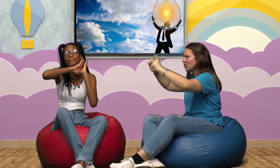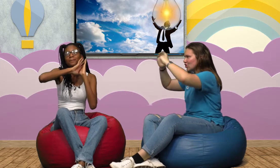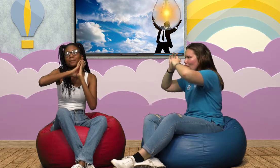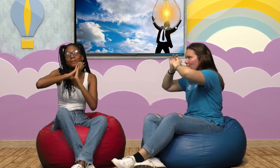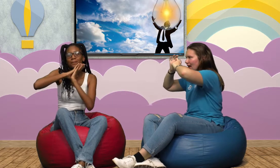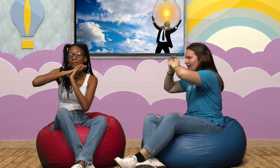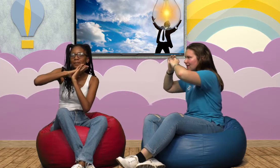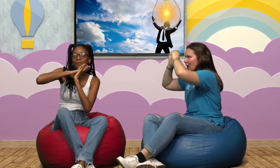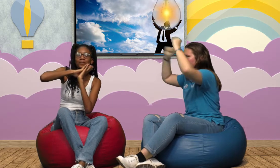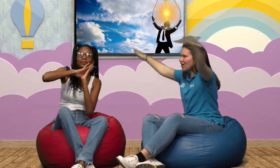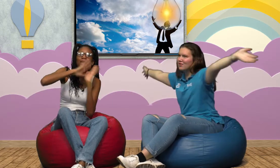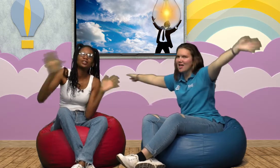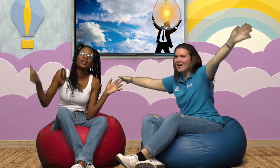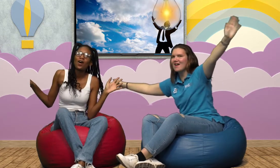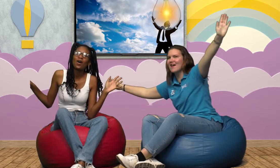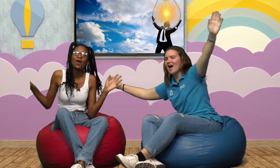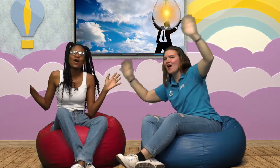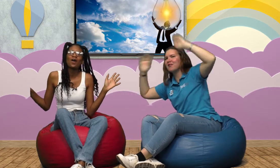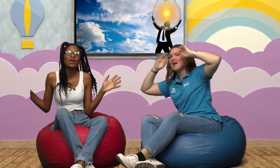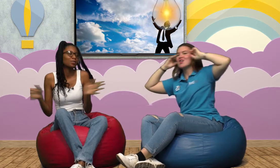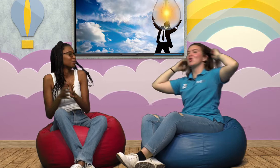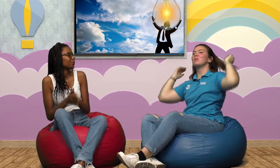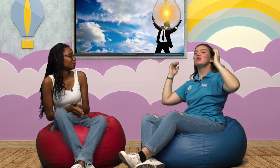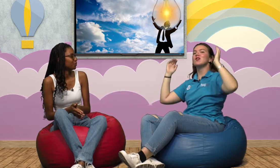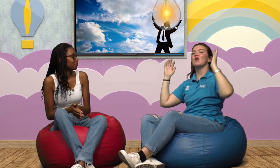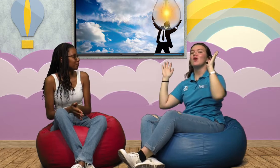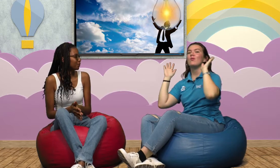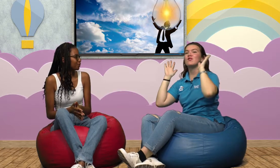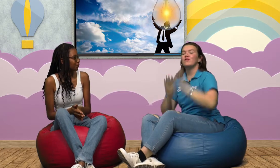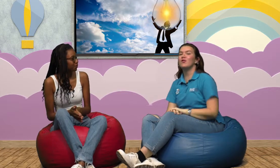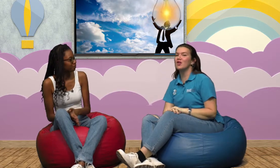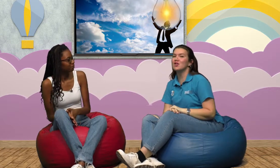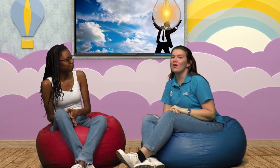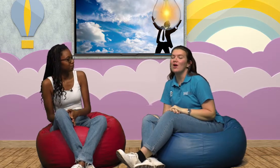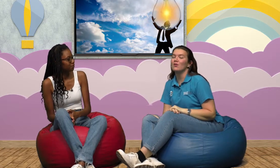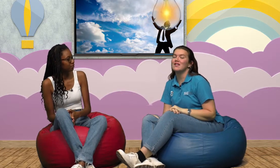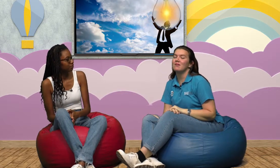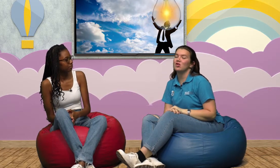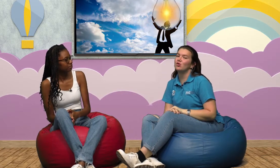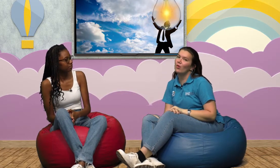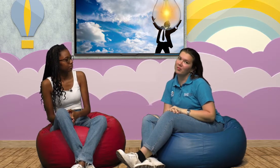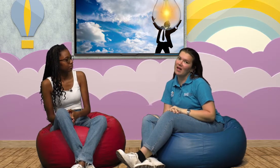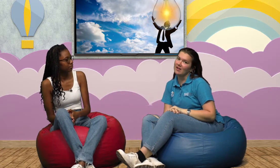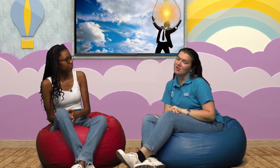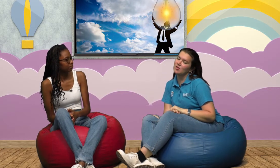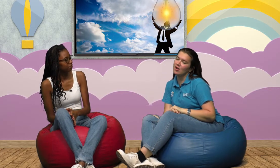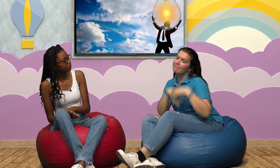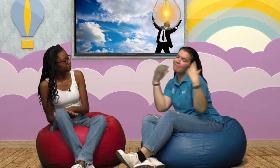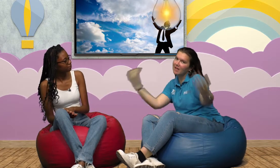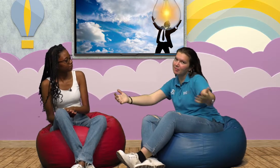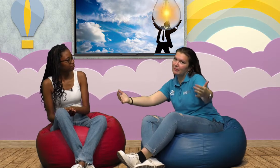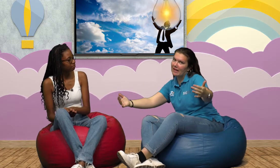the small planet Pluto. So Pluto was a few years ago was named a dwarf planet. So it's